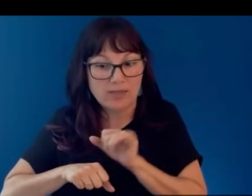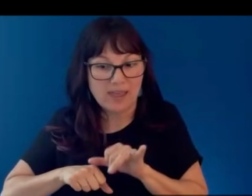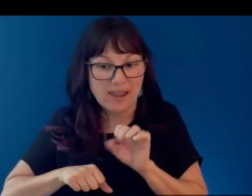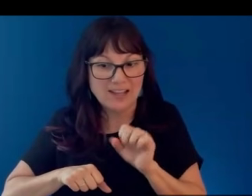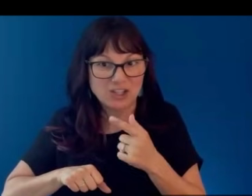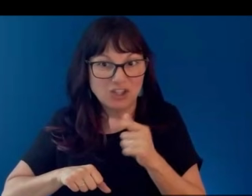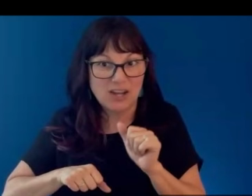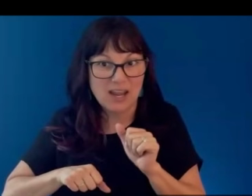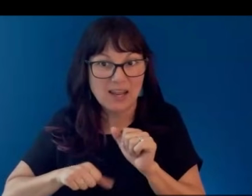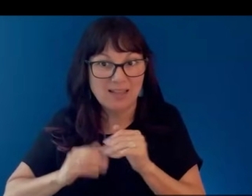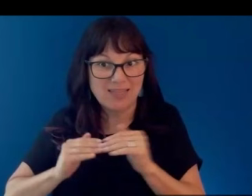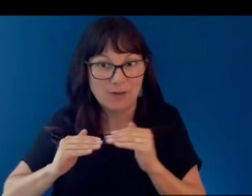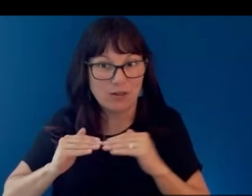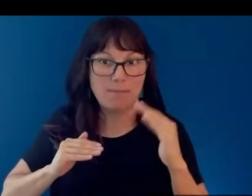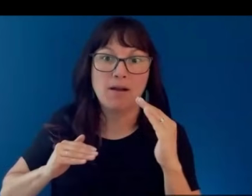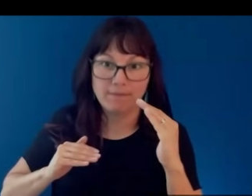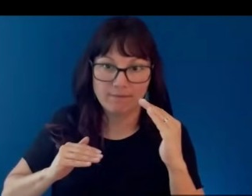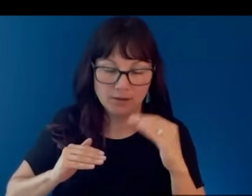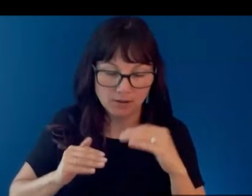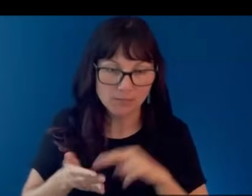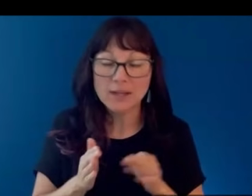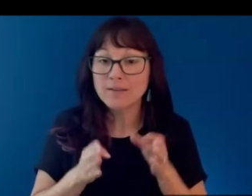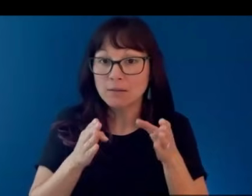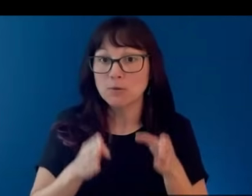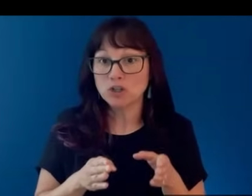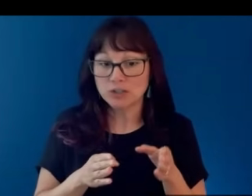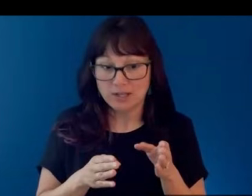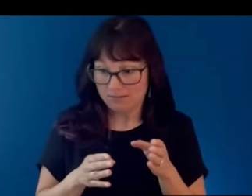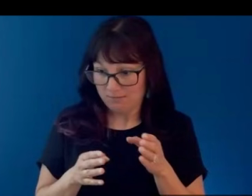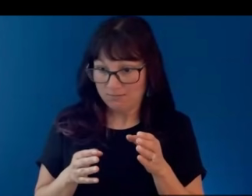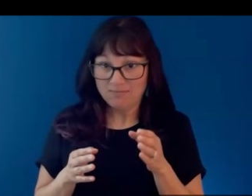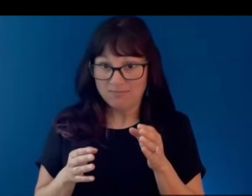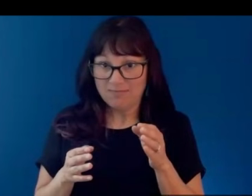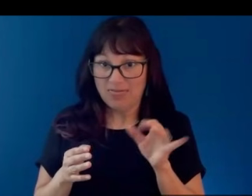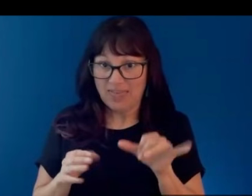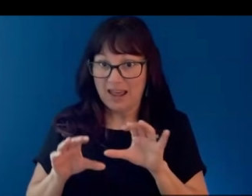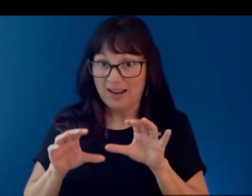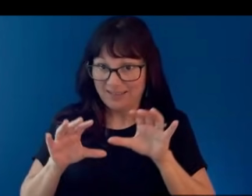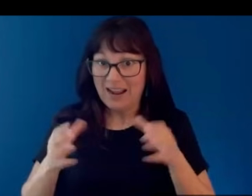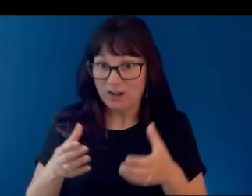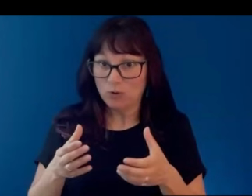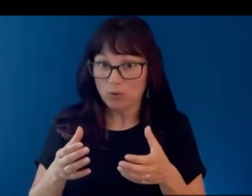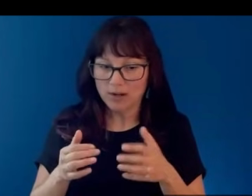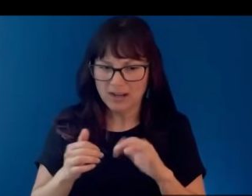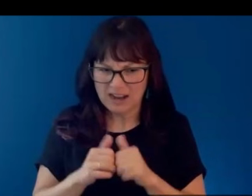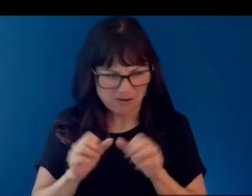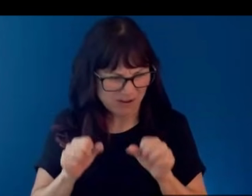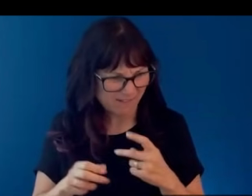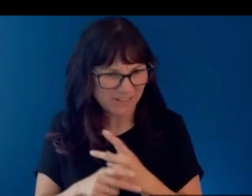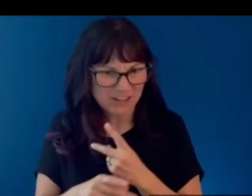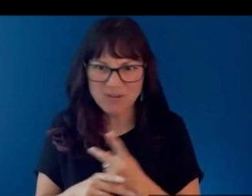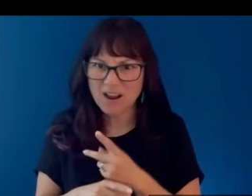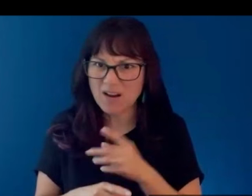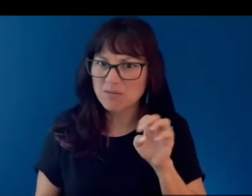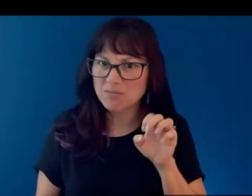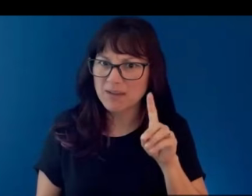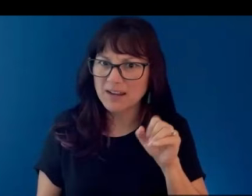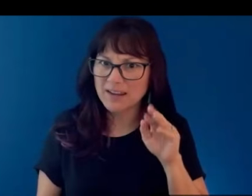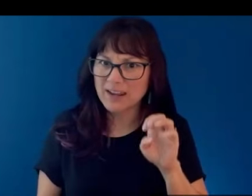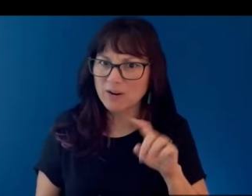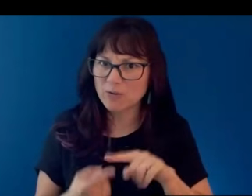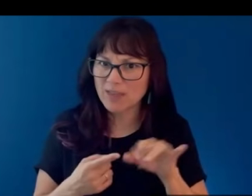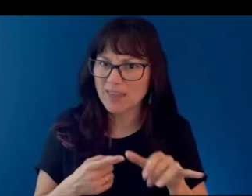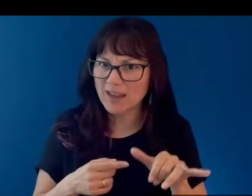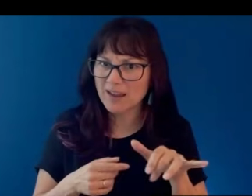level, right? So for folks who are in this category, how can they figure out when that Medicare